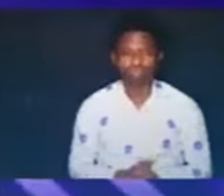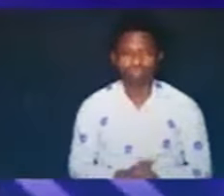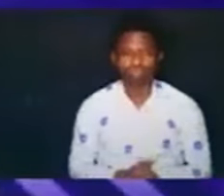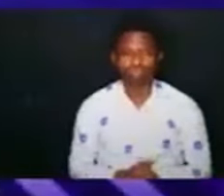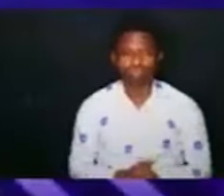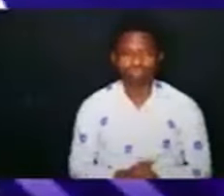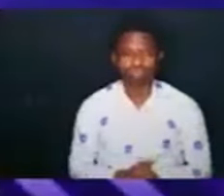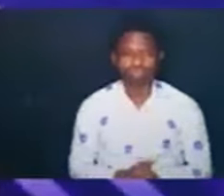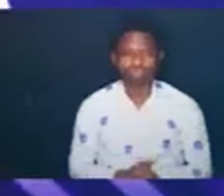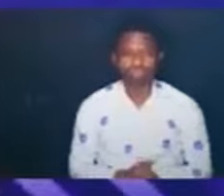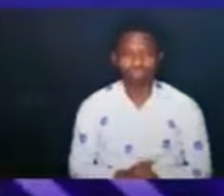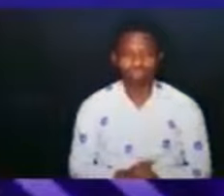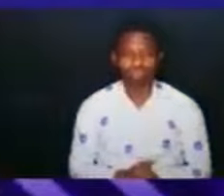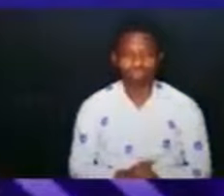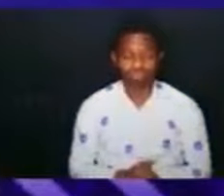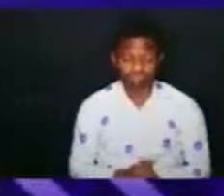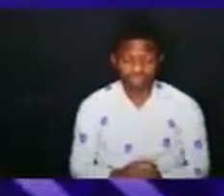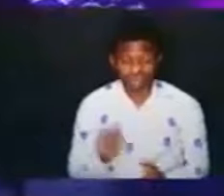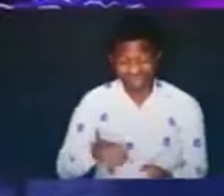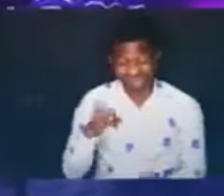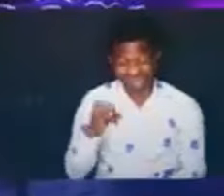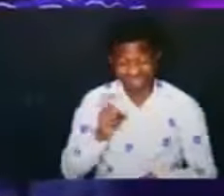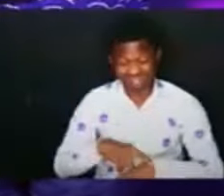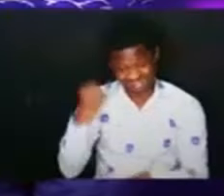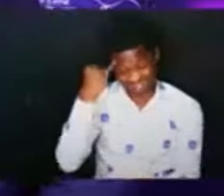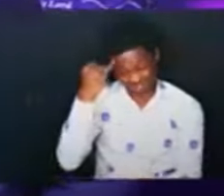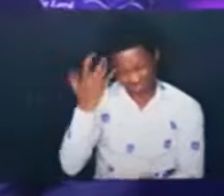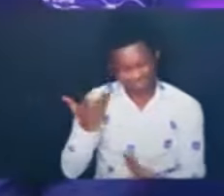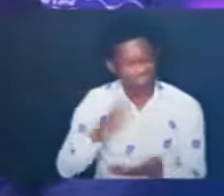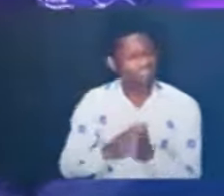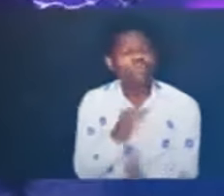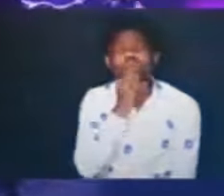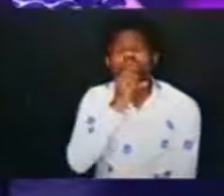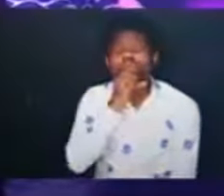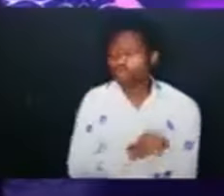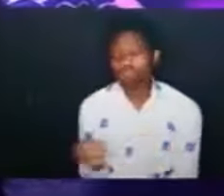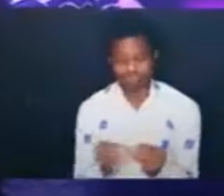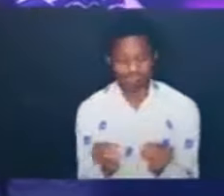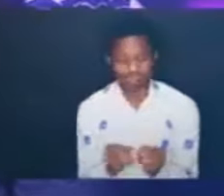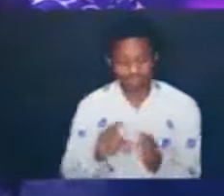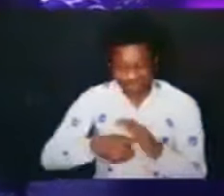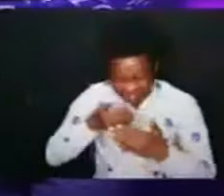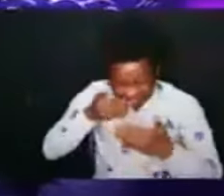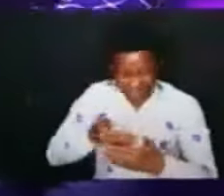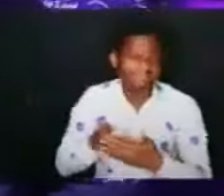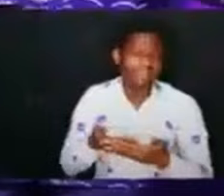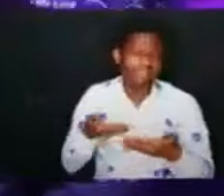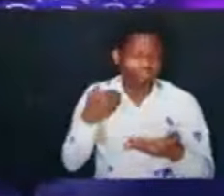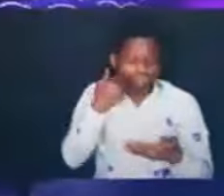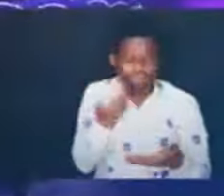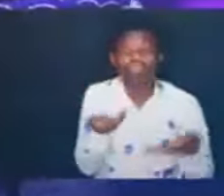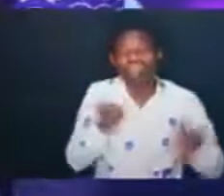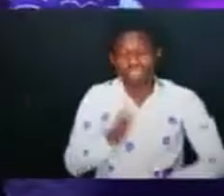this time Jacob was well advanced in age. Na so sabre no na Jacob wanyi ni ye. And he was about to die. Na akan